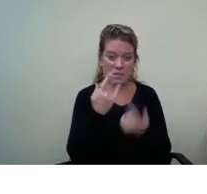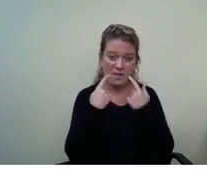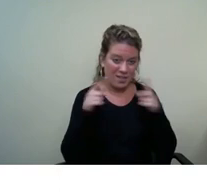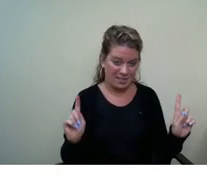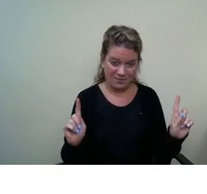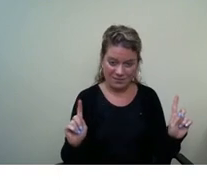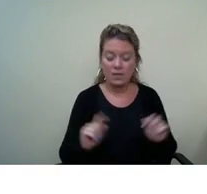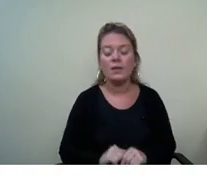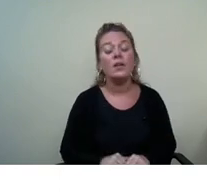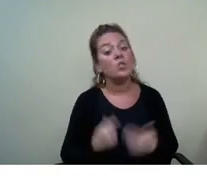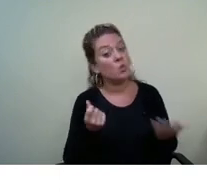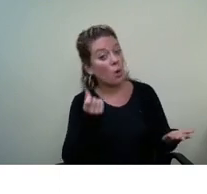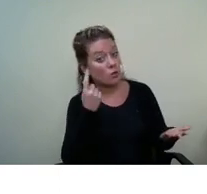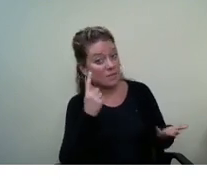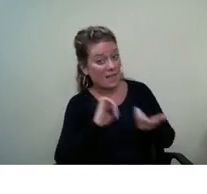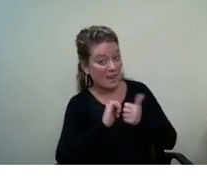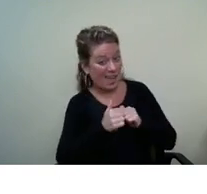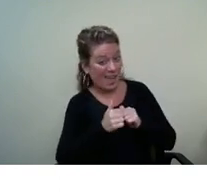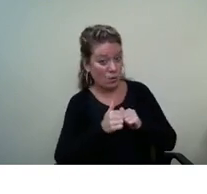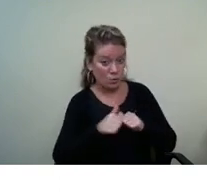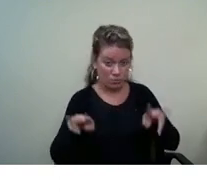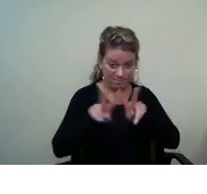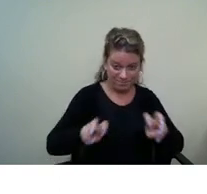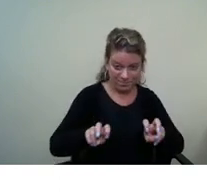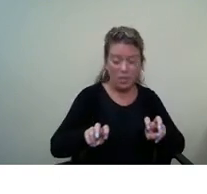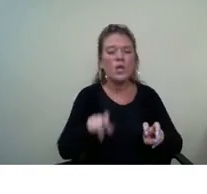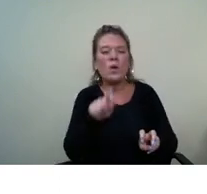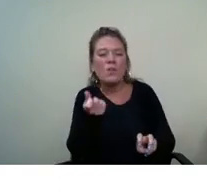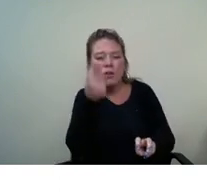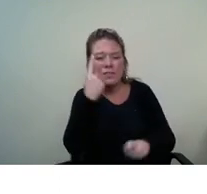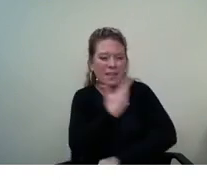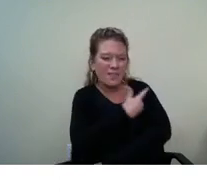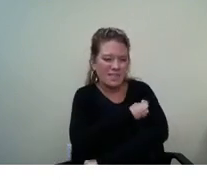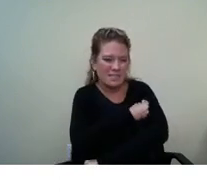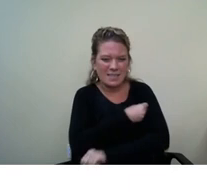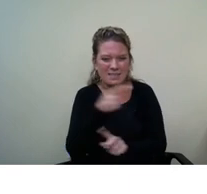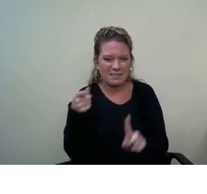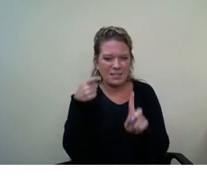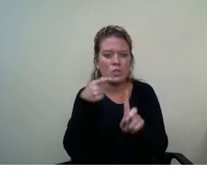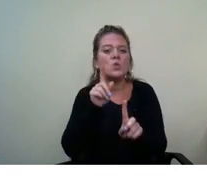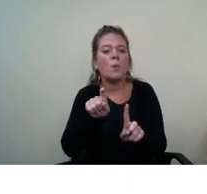To understand what is, you first have to understand what vaccines are even supposed to do.